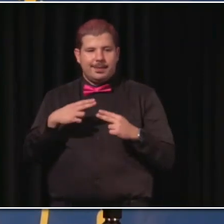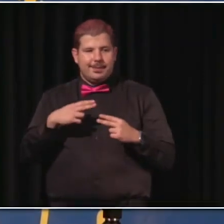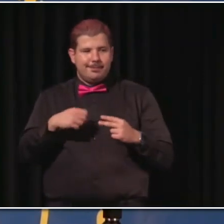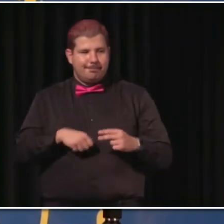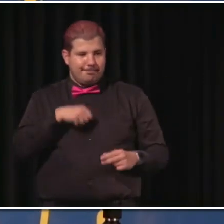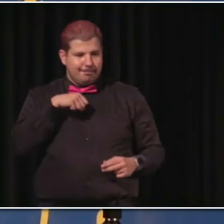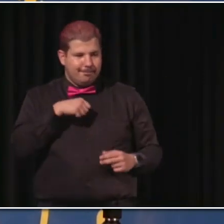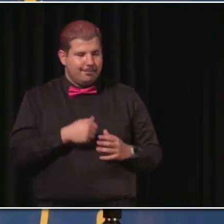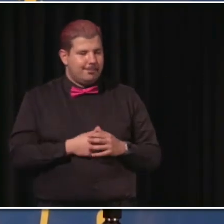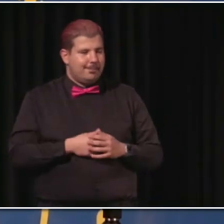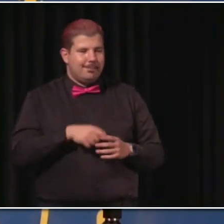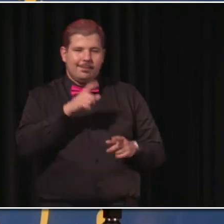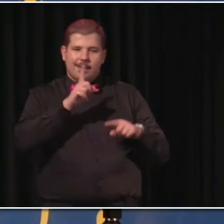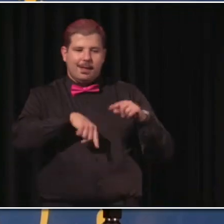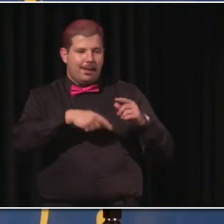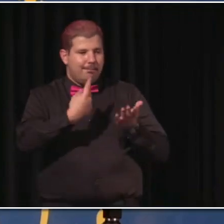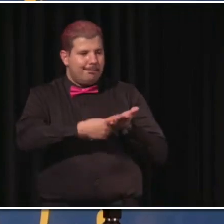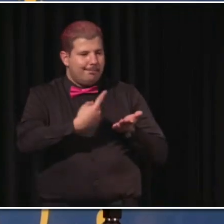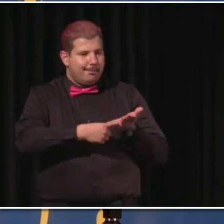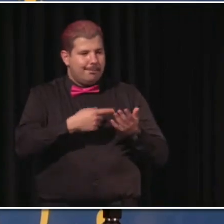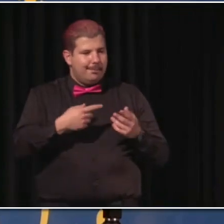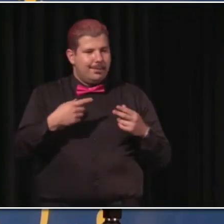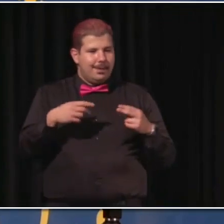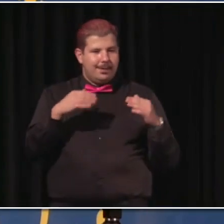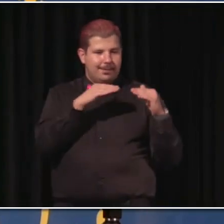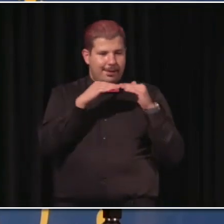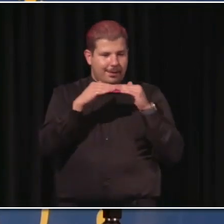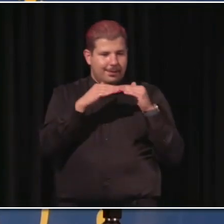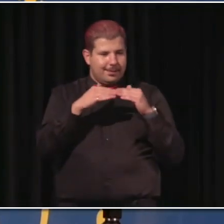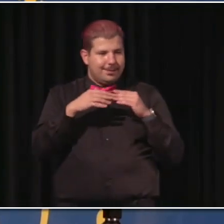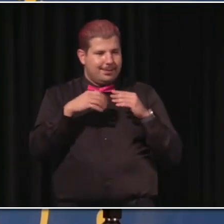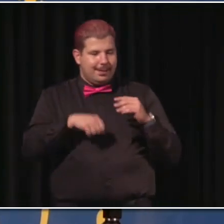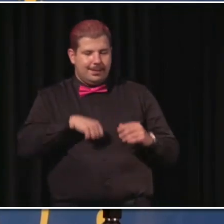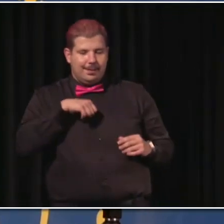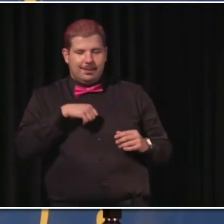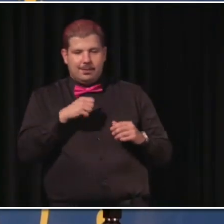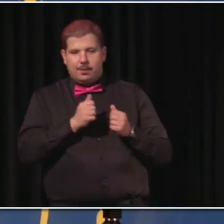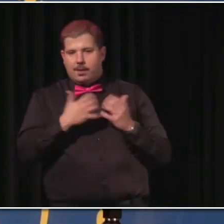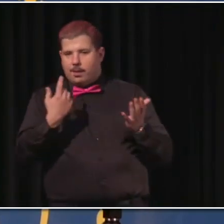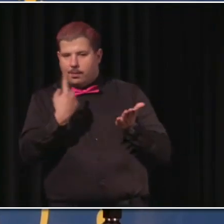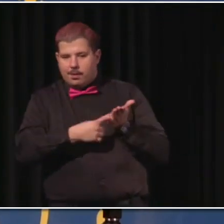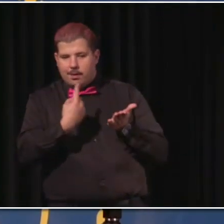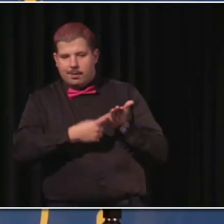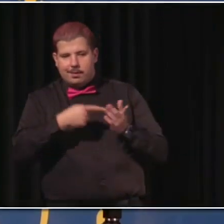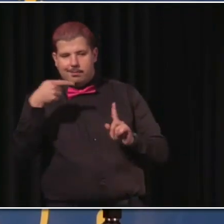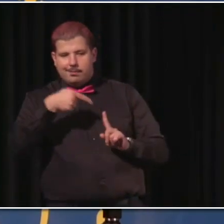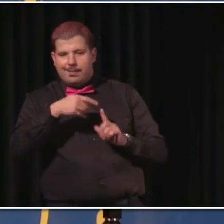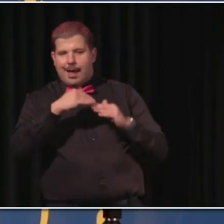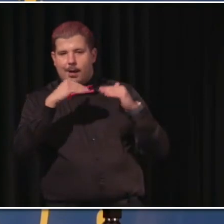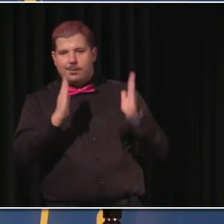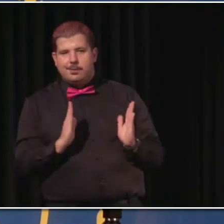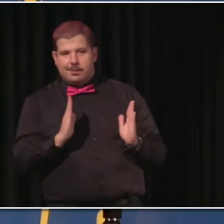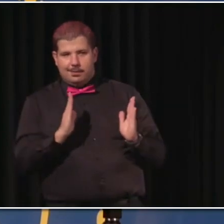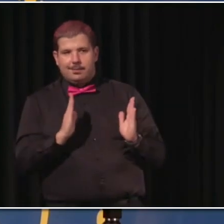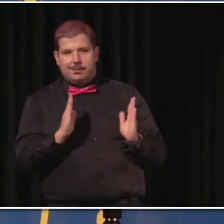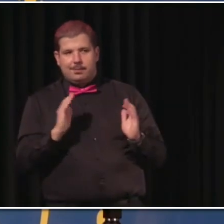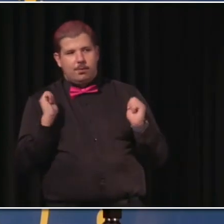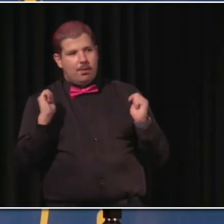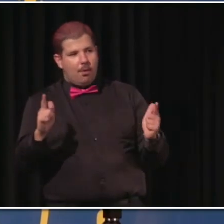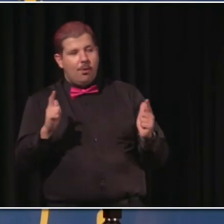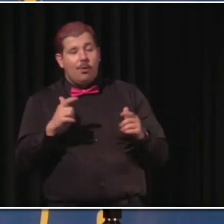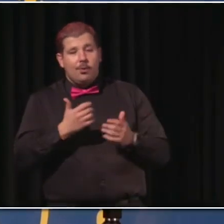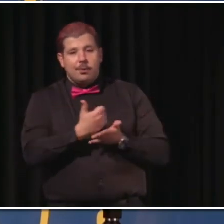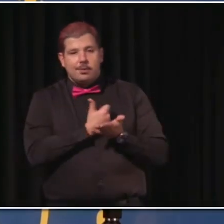about freedom and dignity without talking about housing. All of us deserve a roof over our